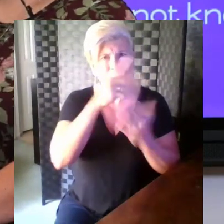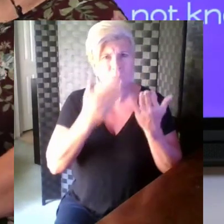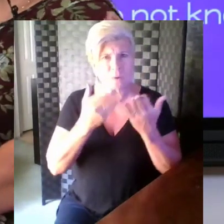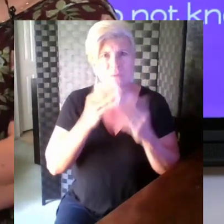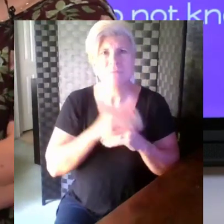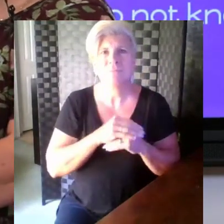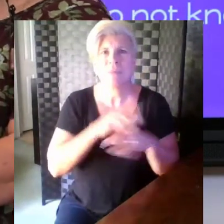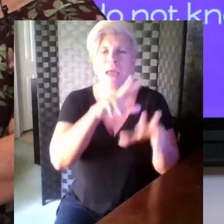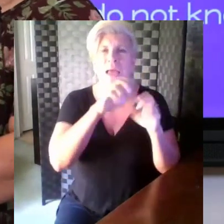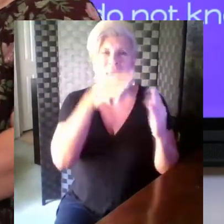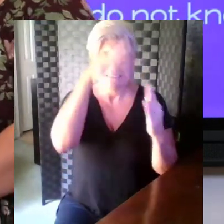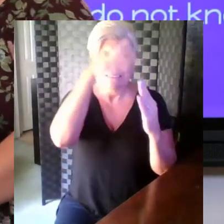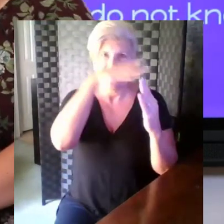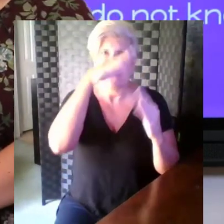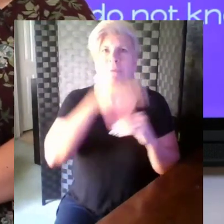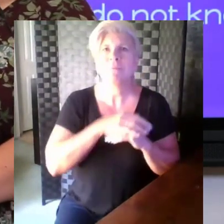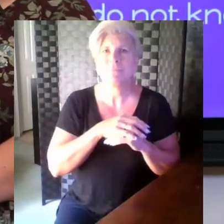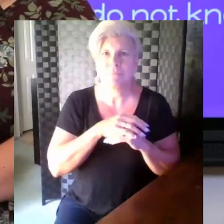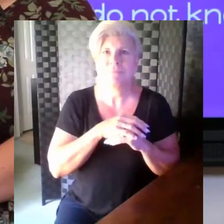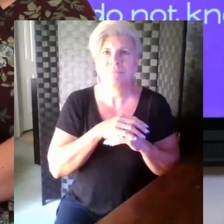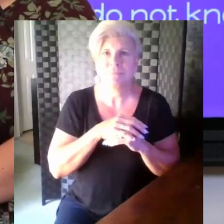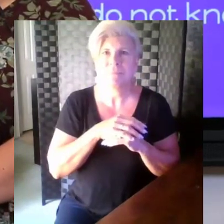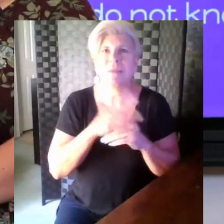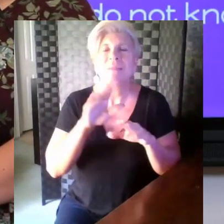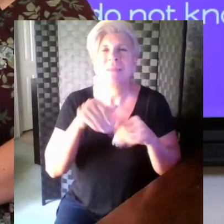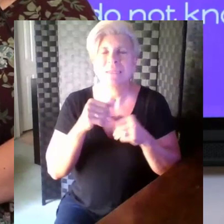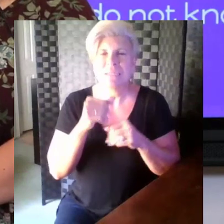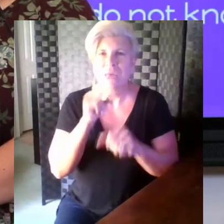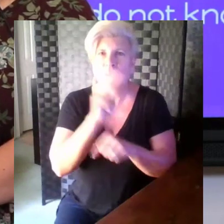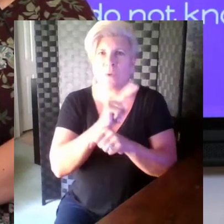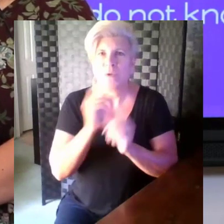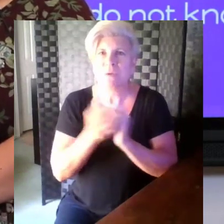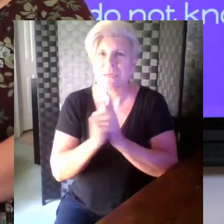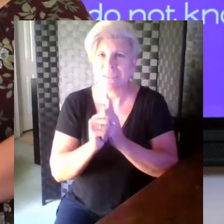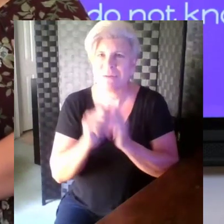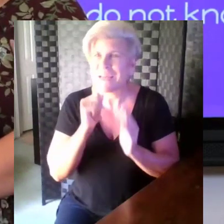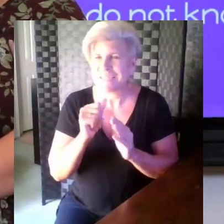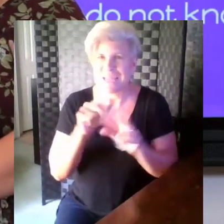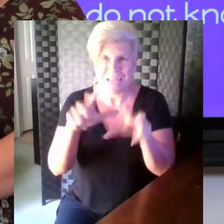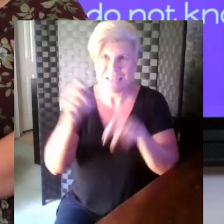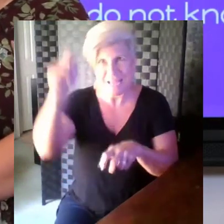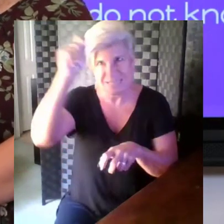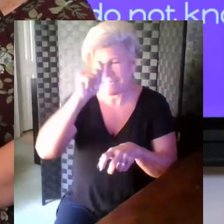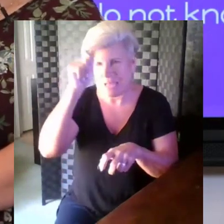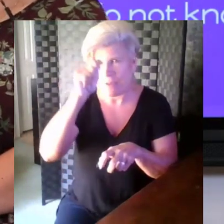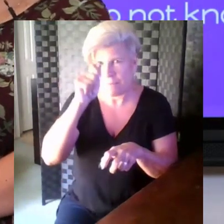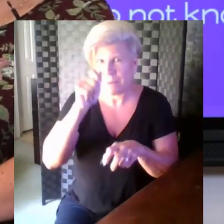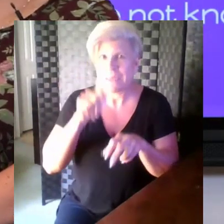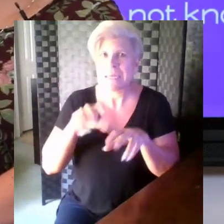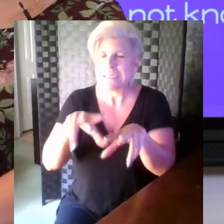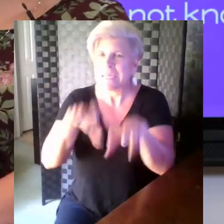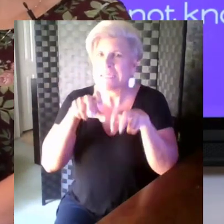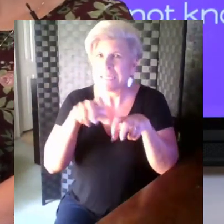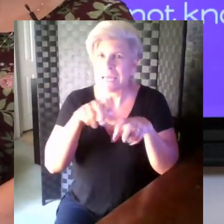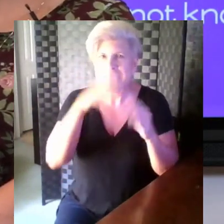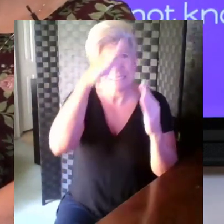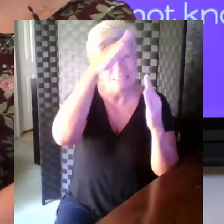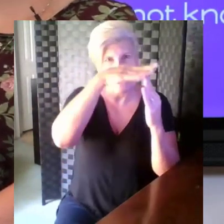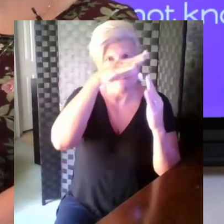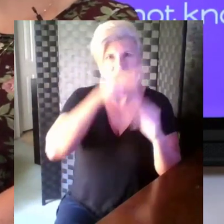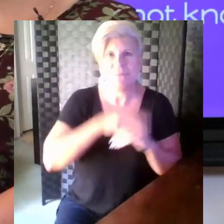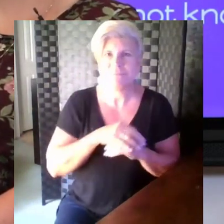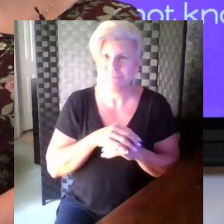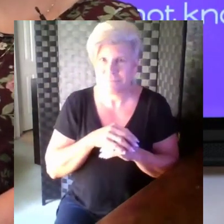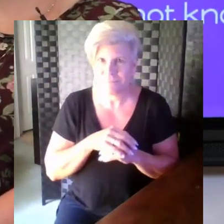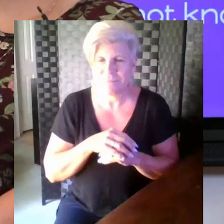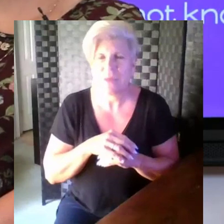not. That's an example of how we use that skill when we're reading. We want to be able to pronounce the words, but most importantly, we